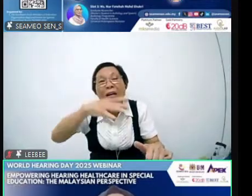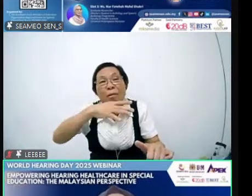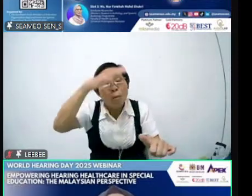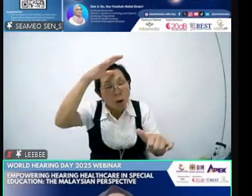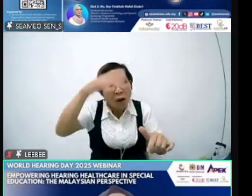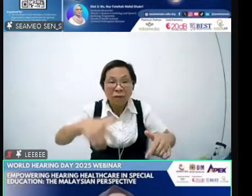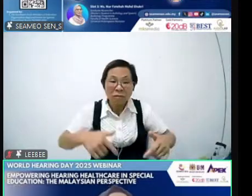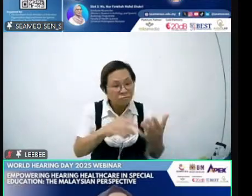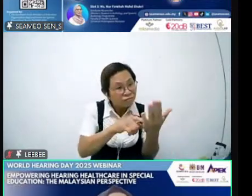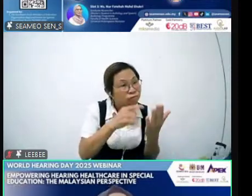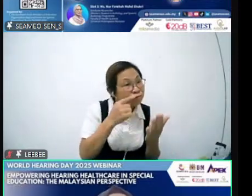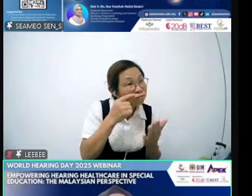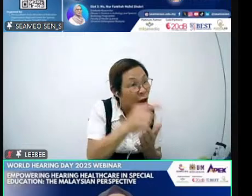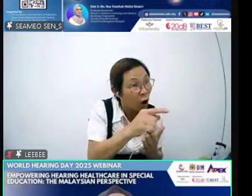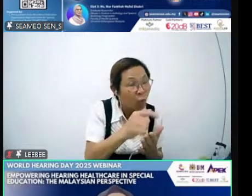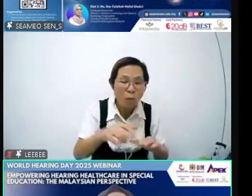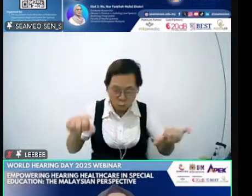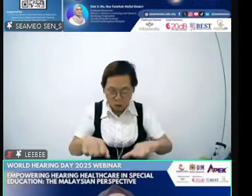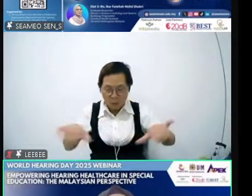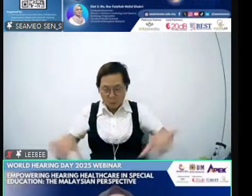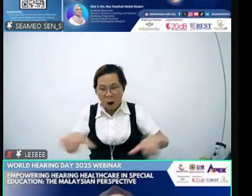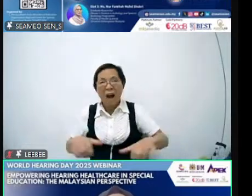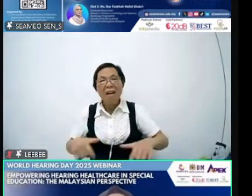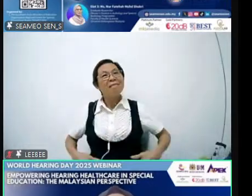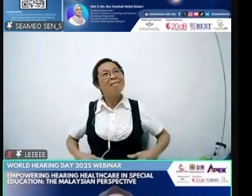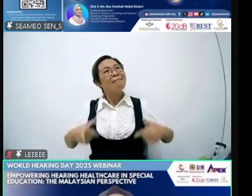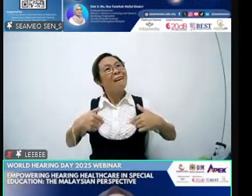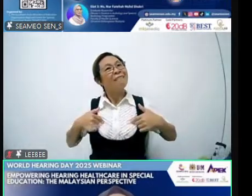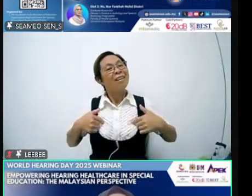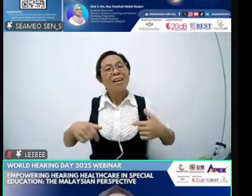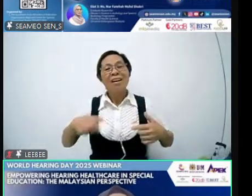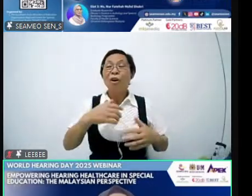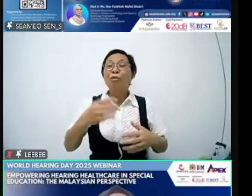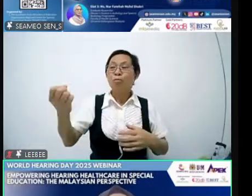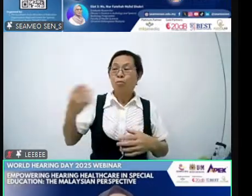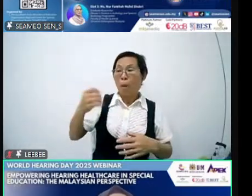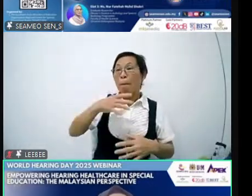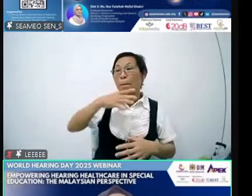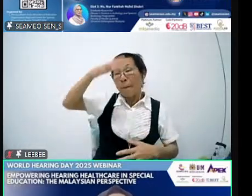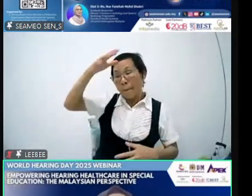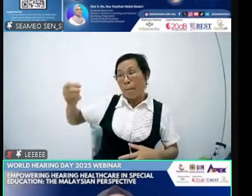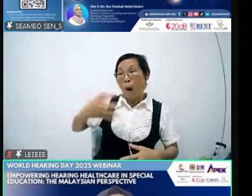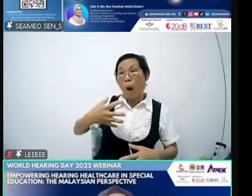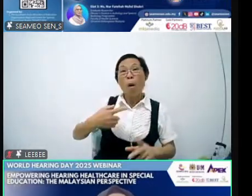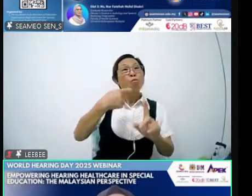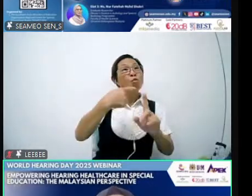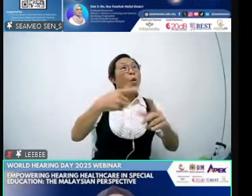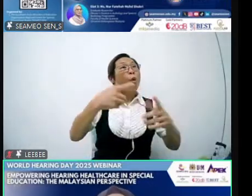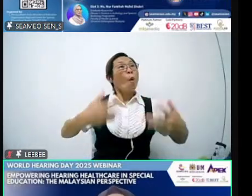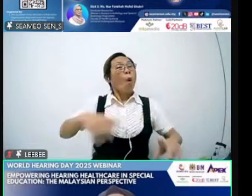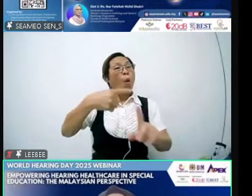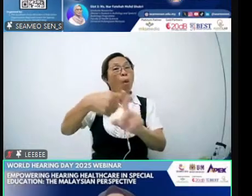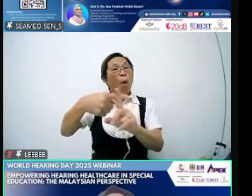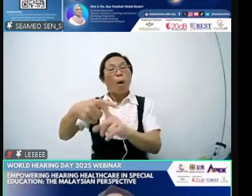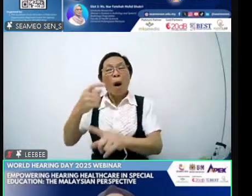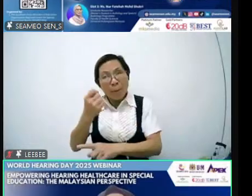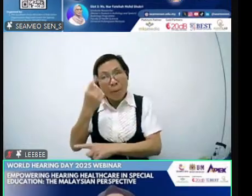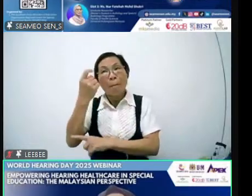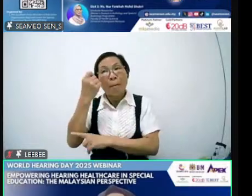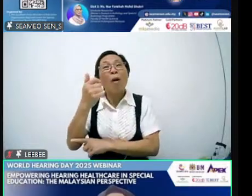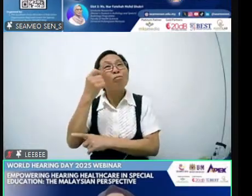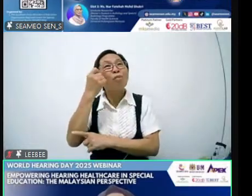life. The feedback we get from parents were overwhelmingly positive. For understandability,